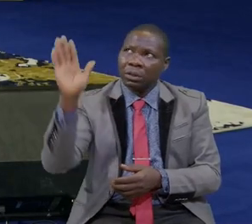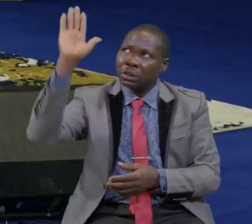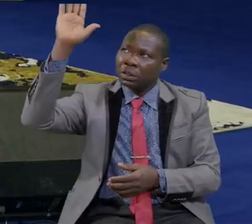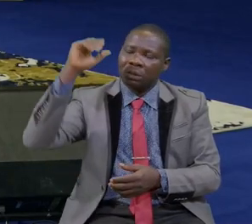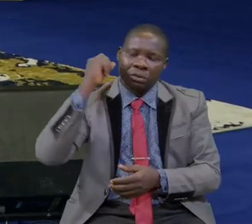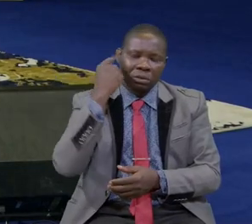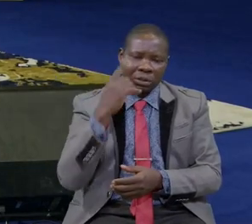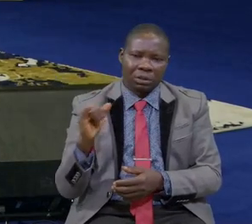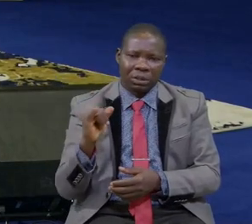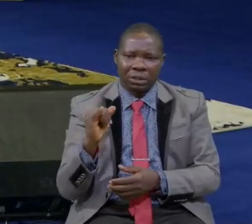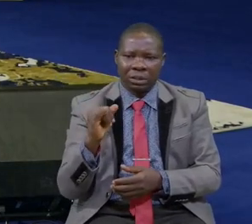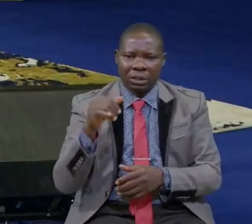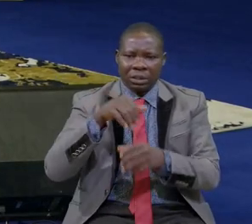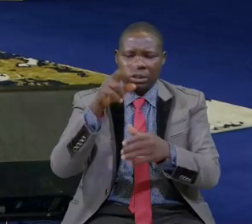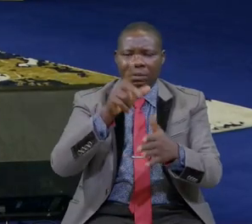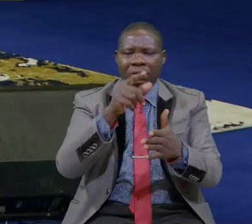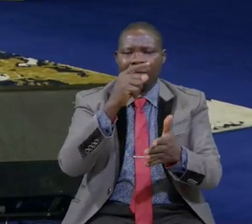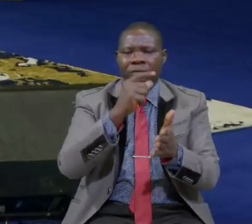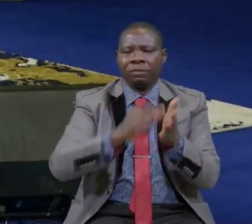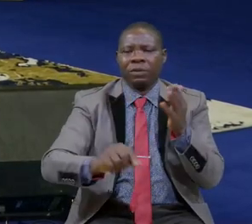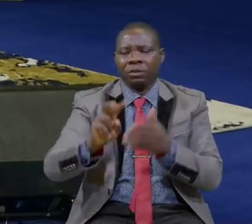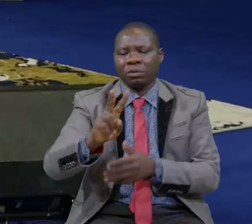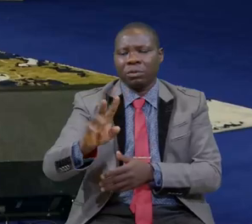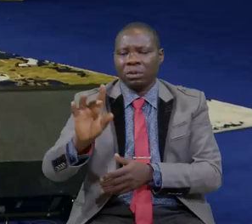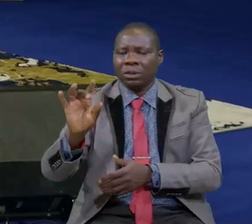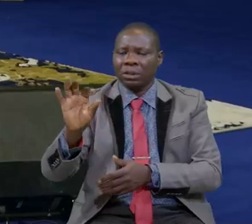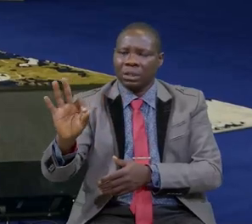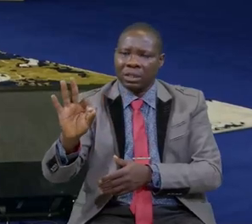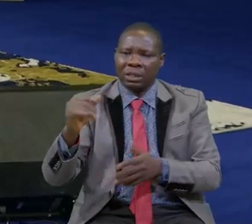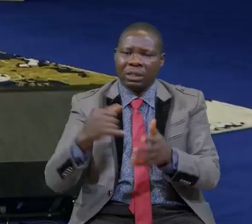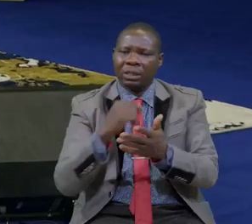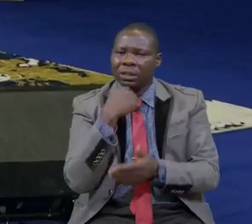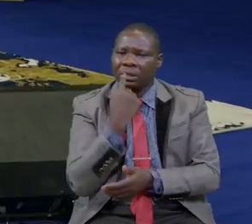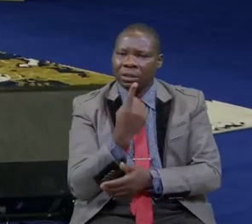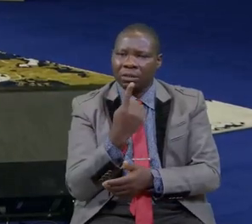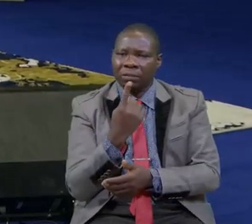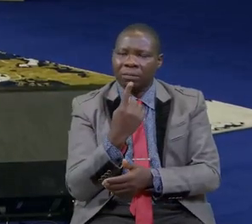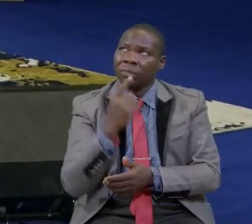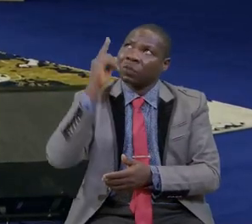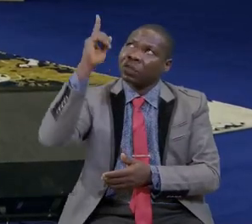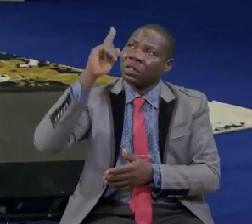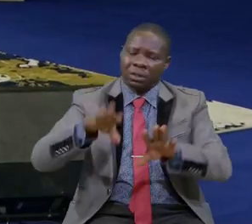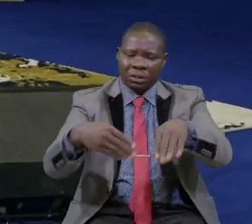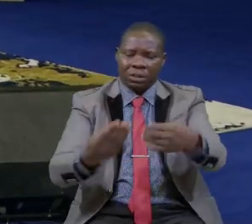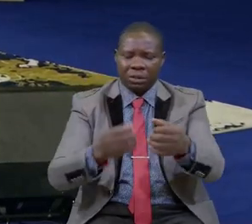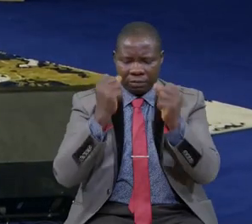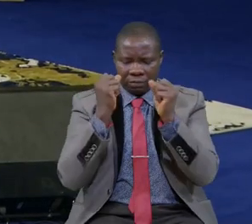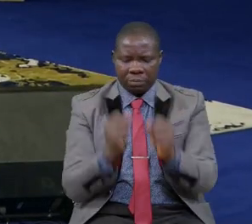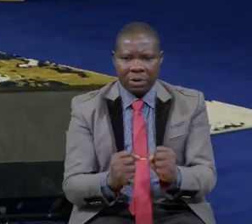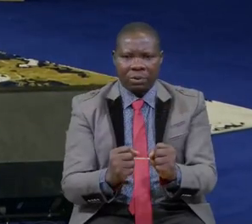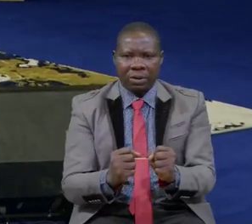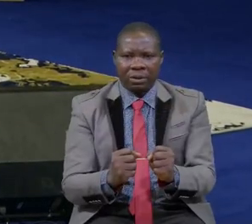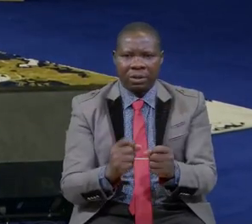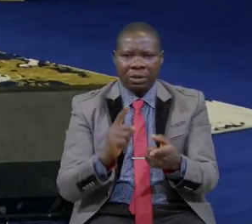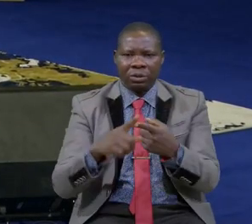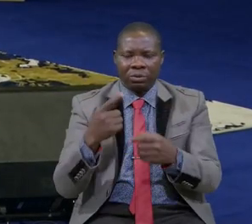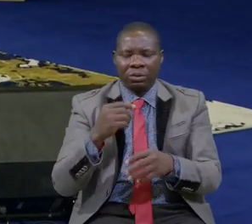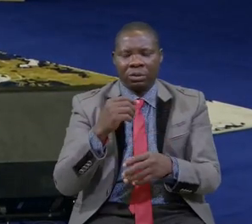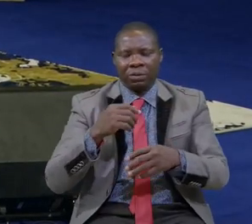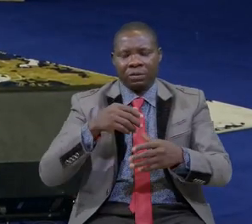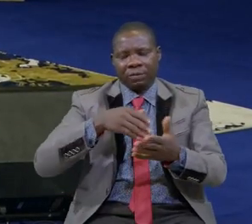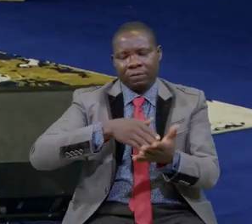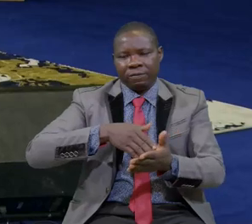verse 29. In verse 29, it says, he giveth power to the faint.